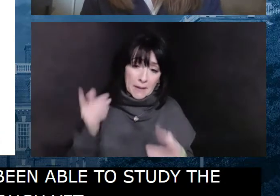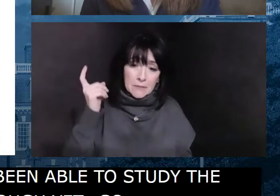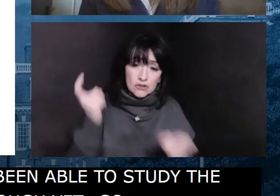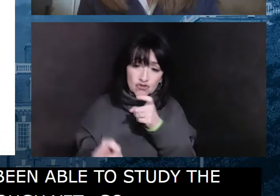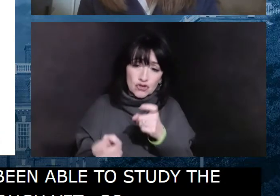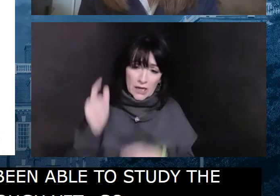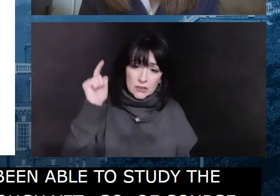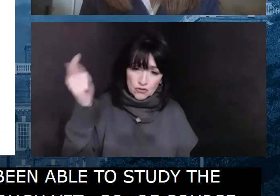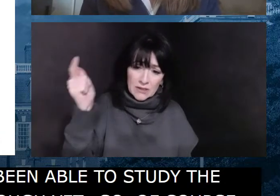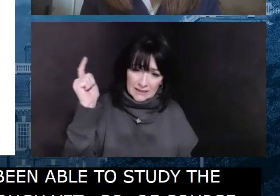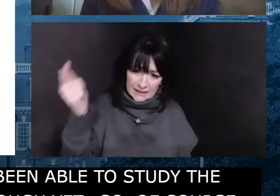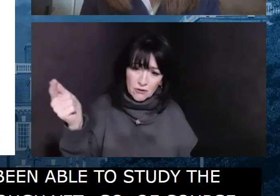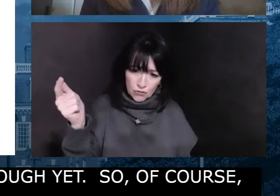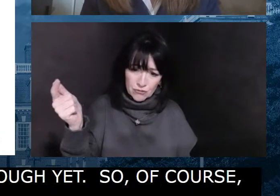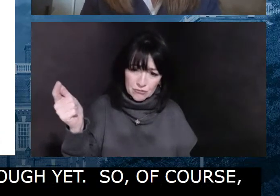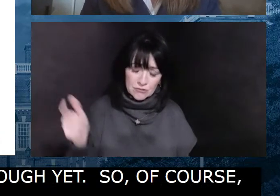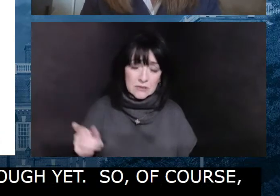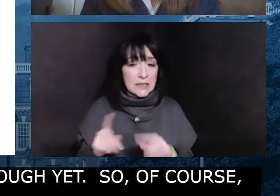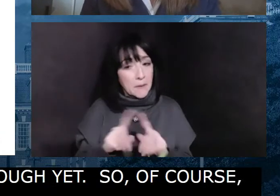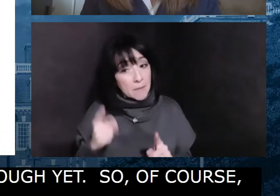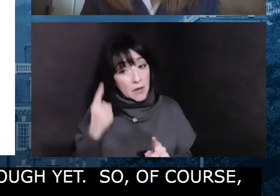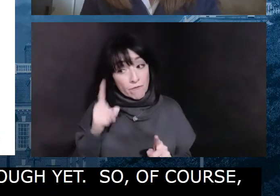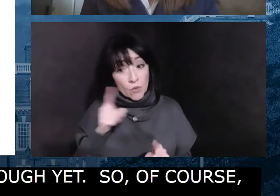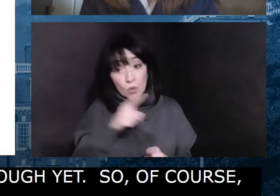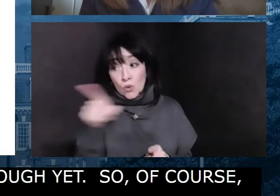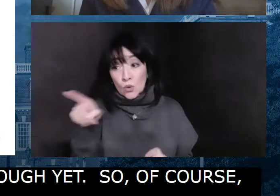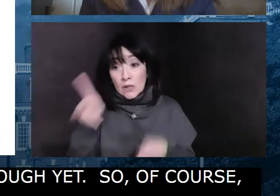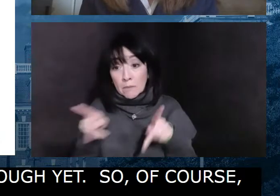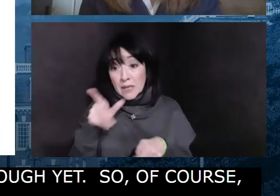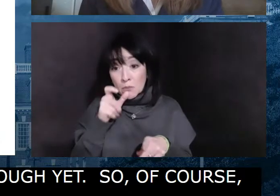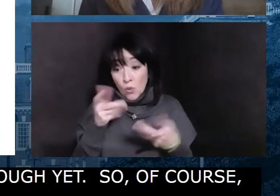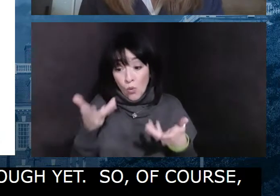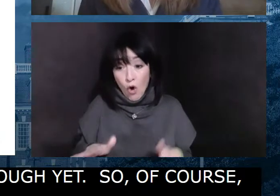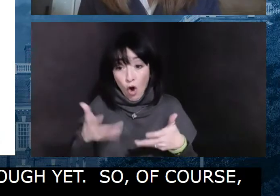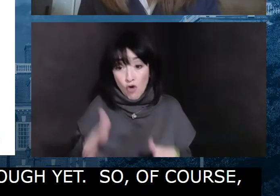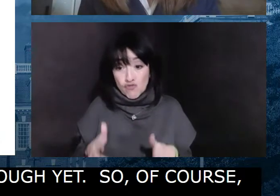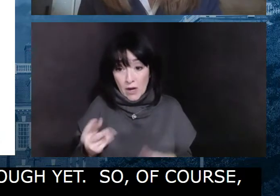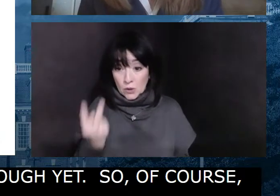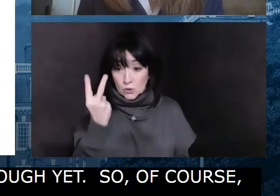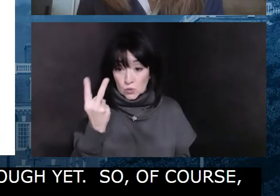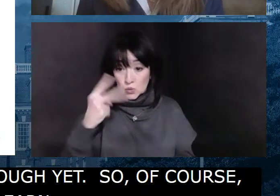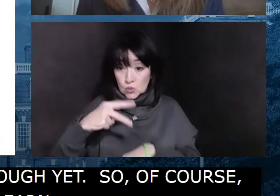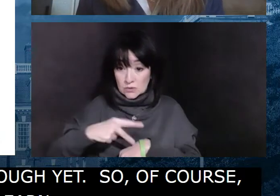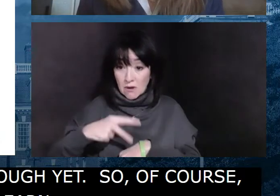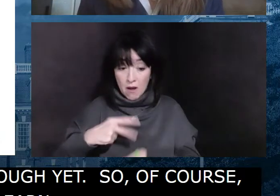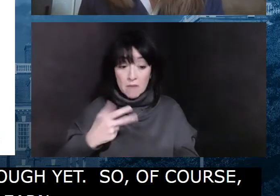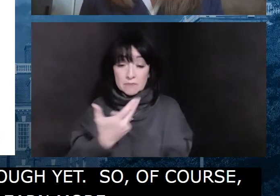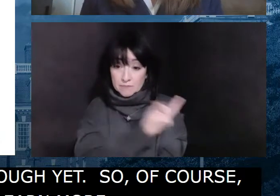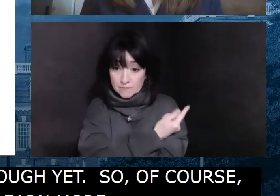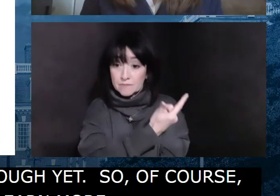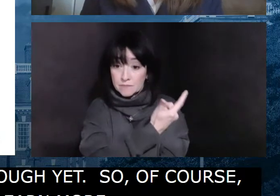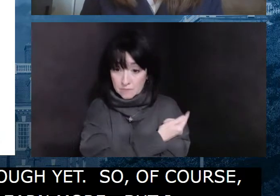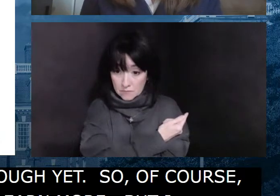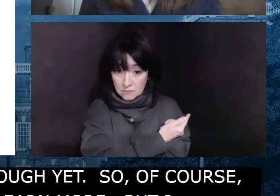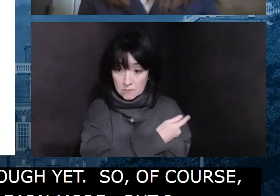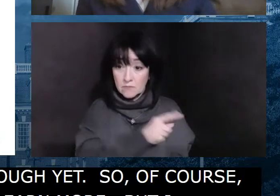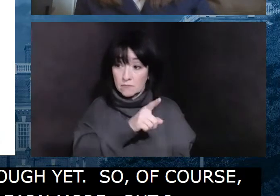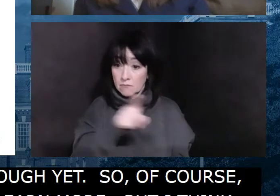for those who have received 2 doses of the vaccine, that if they've been exposed